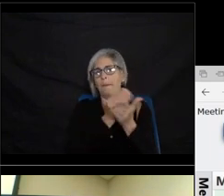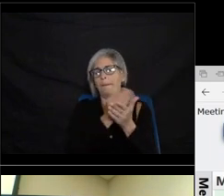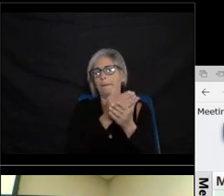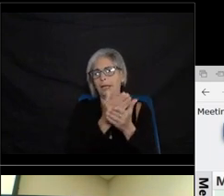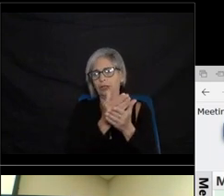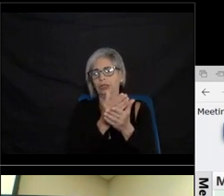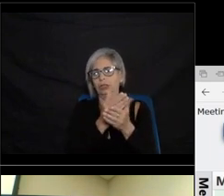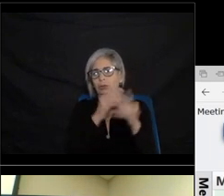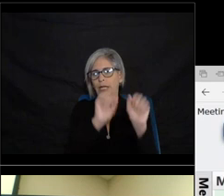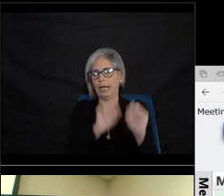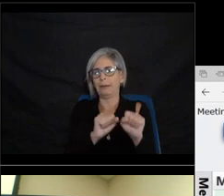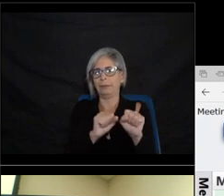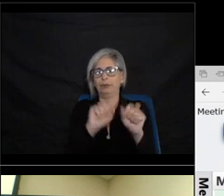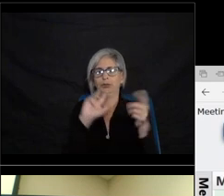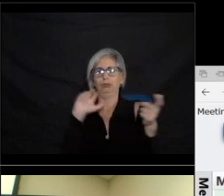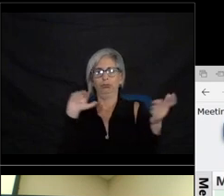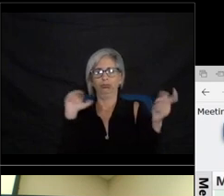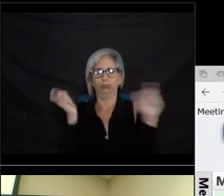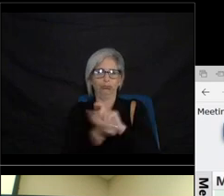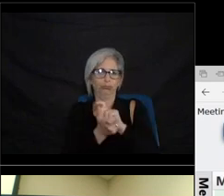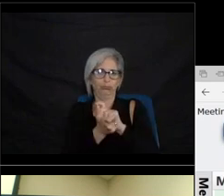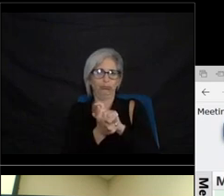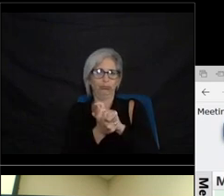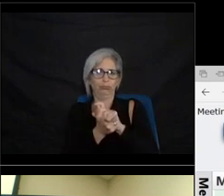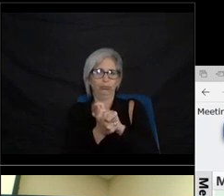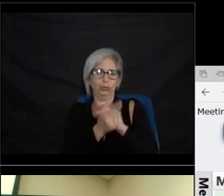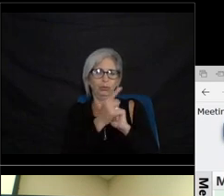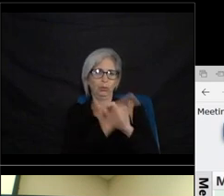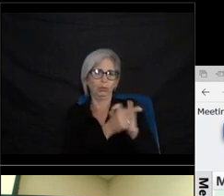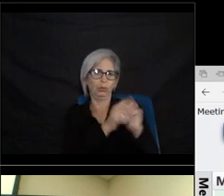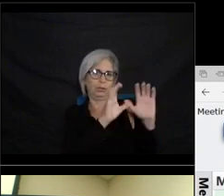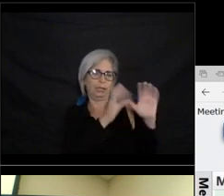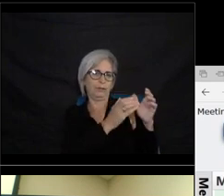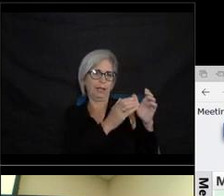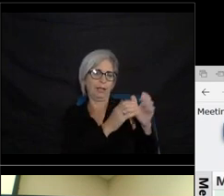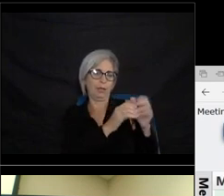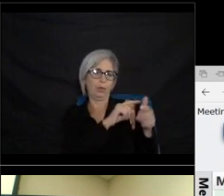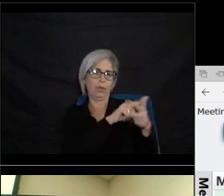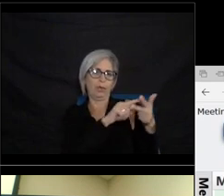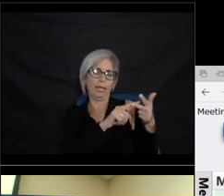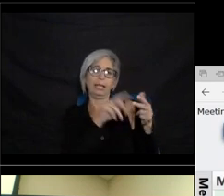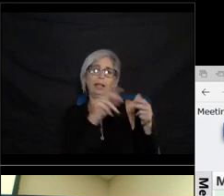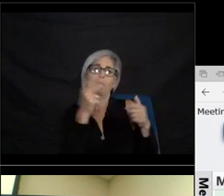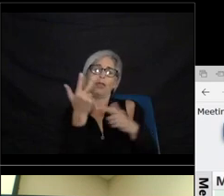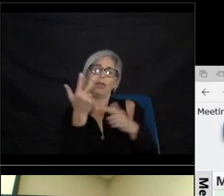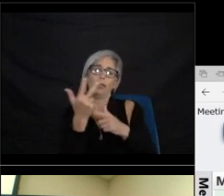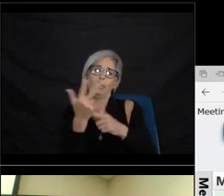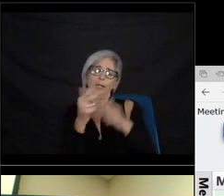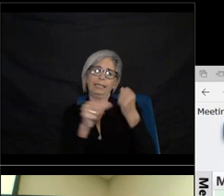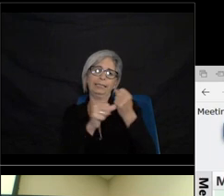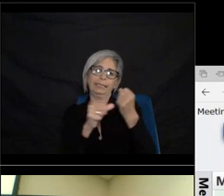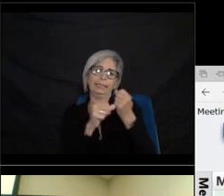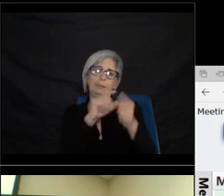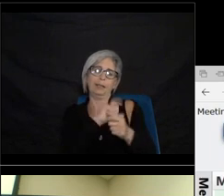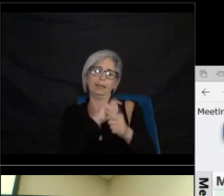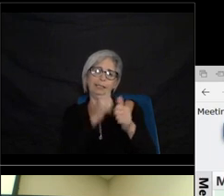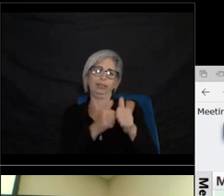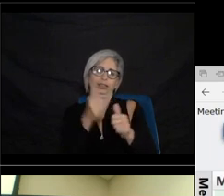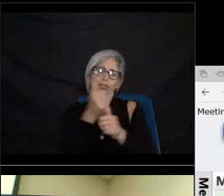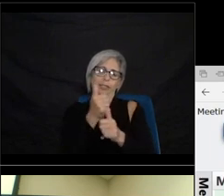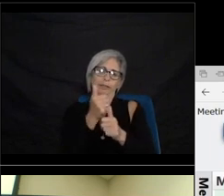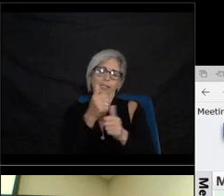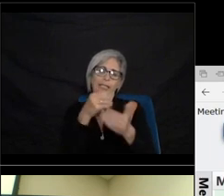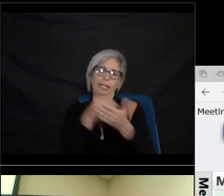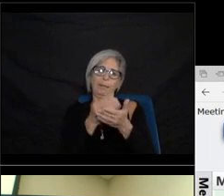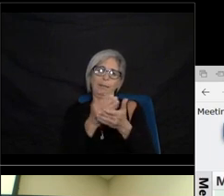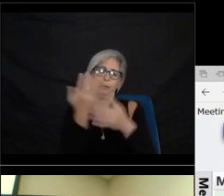we were able to reclassify one of our existing positions. That is, we had three assistant police chiefs in the organization in our budget